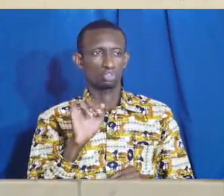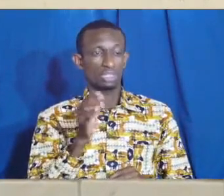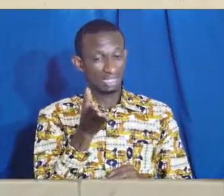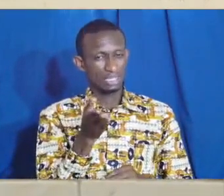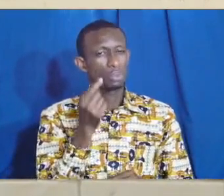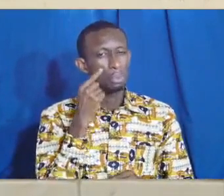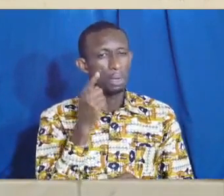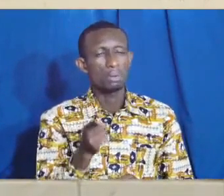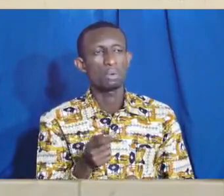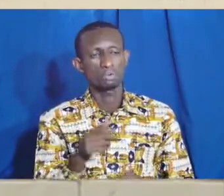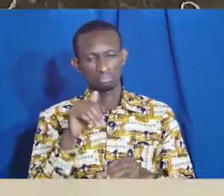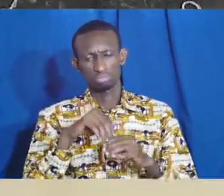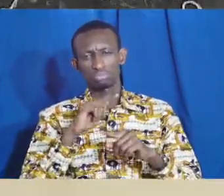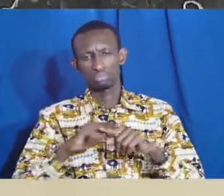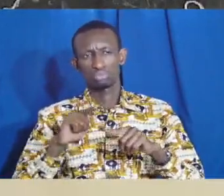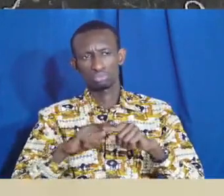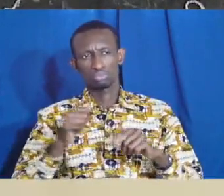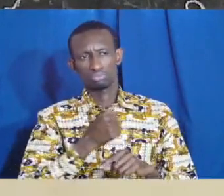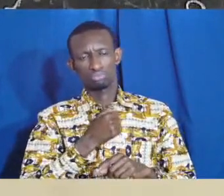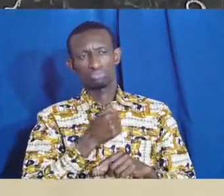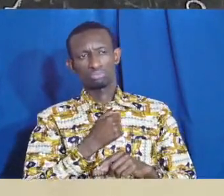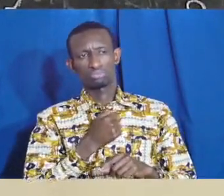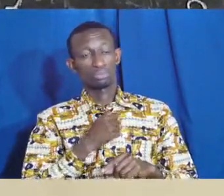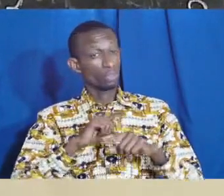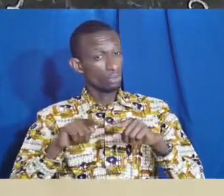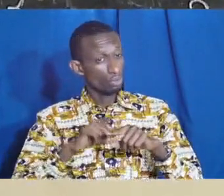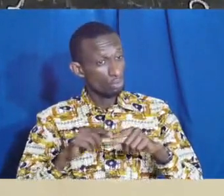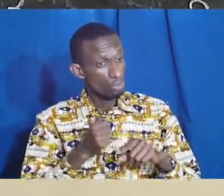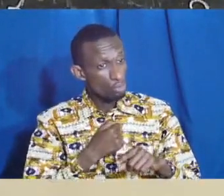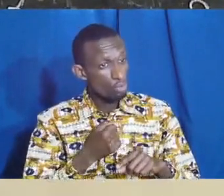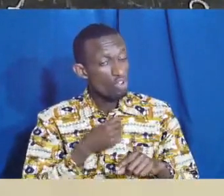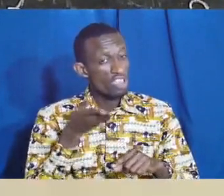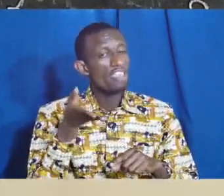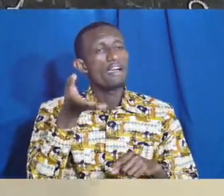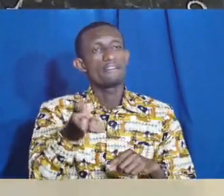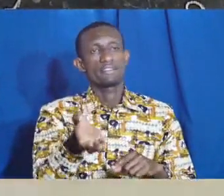Irish potato. Irish potato, we can also extract their catalase.